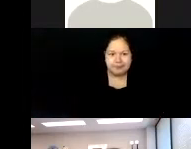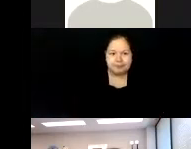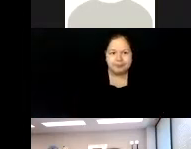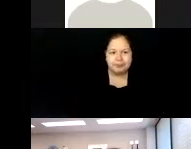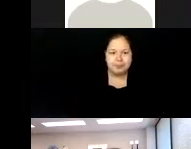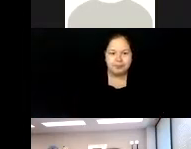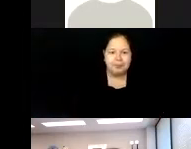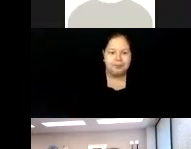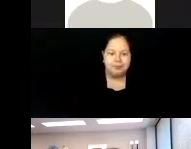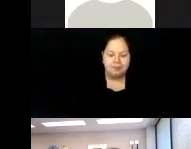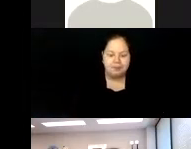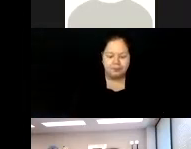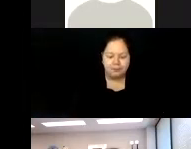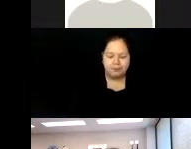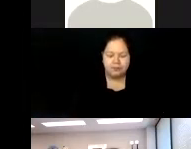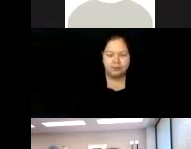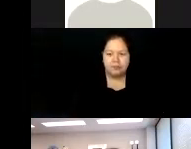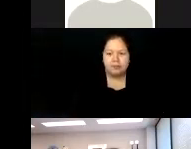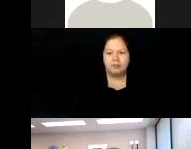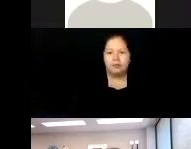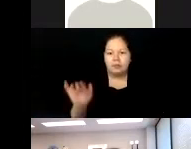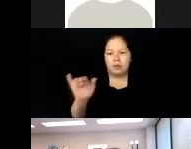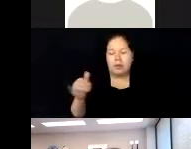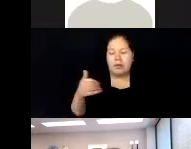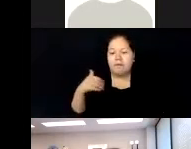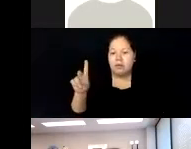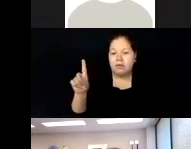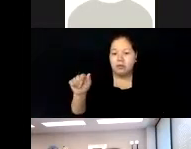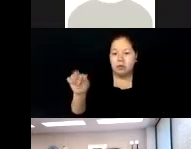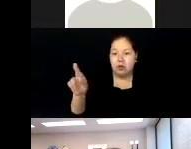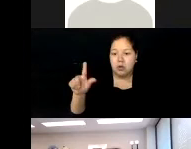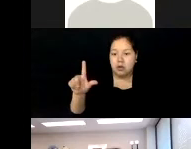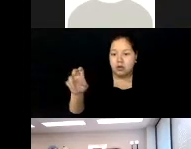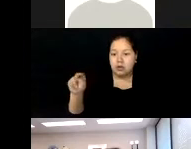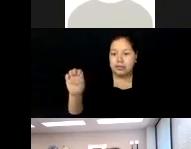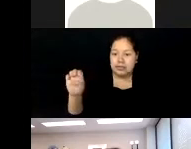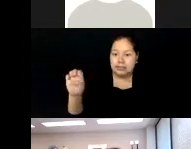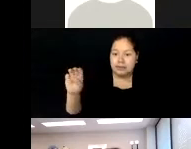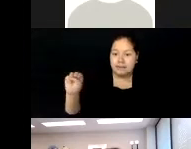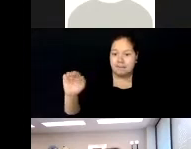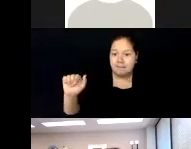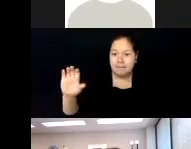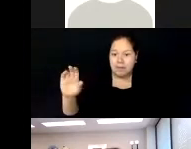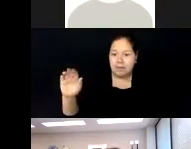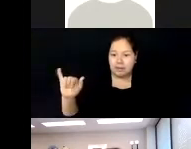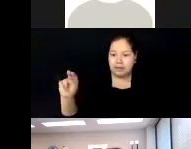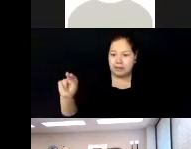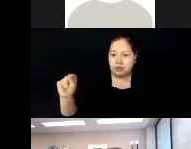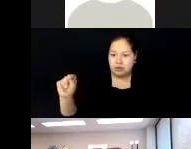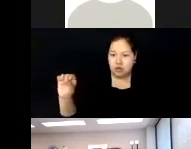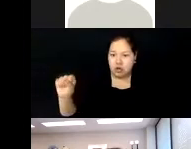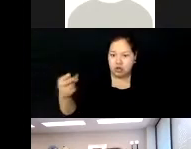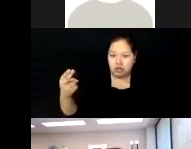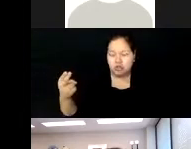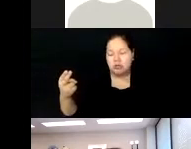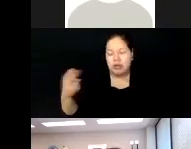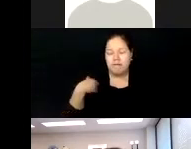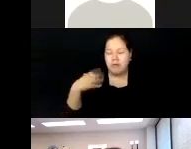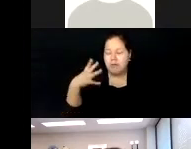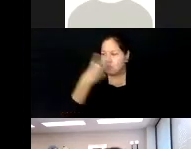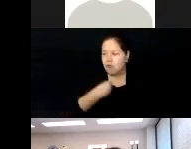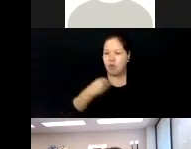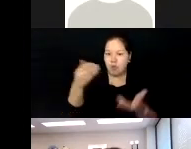Let's see, we have had Darlene McIntosh provide a beautiful welcome to the territory and opening prayer